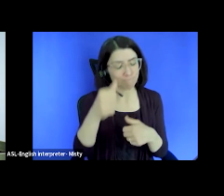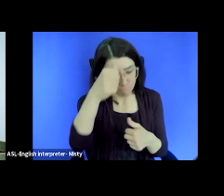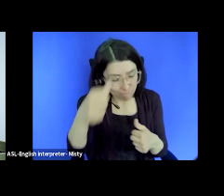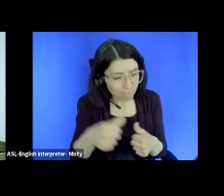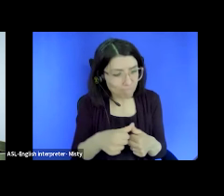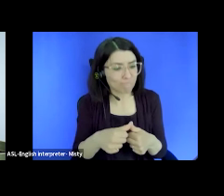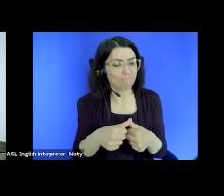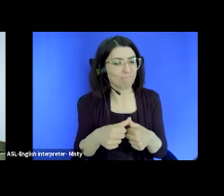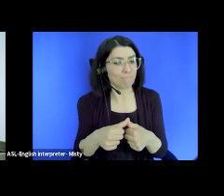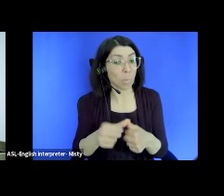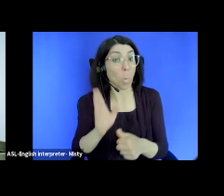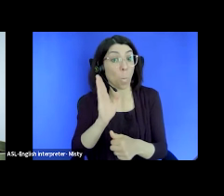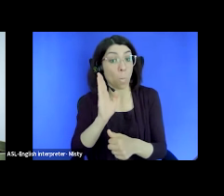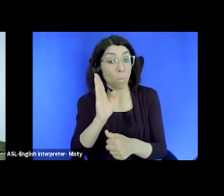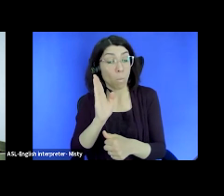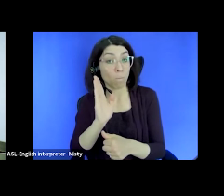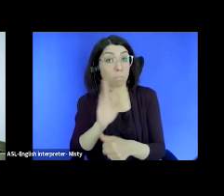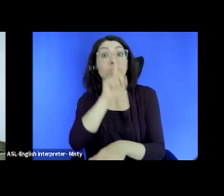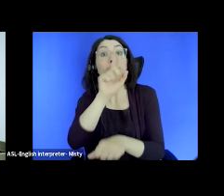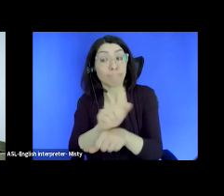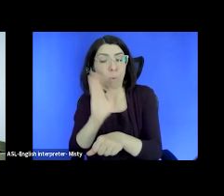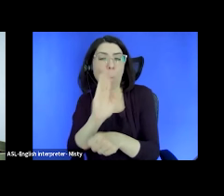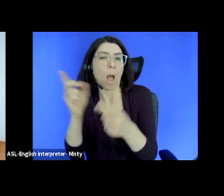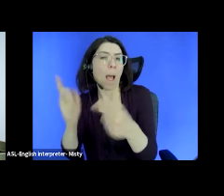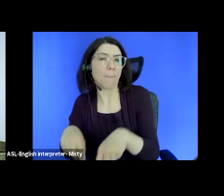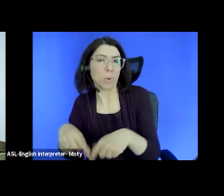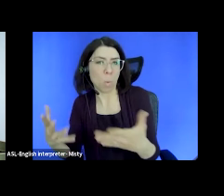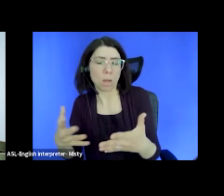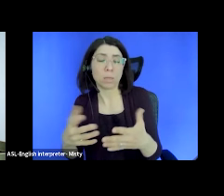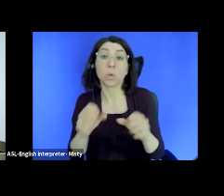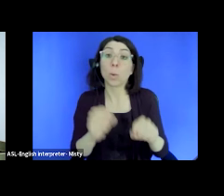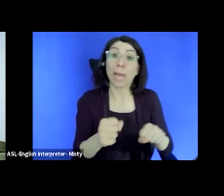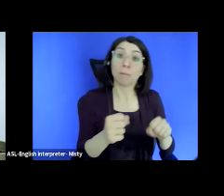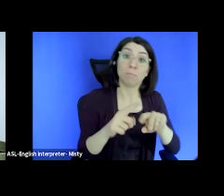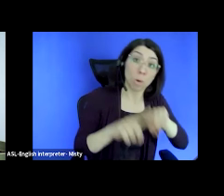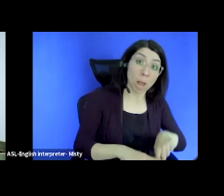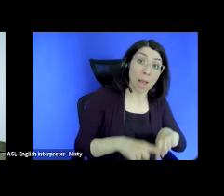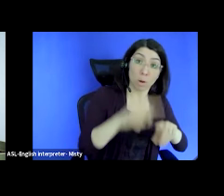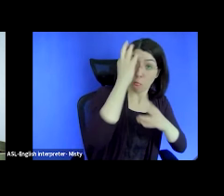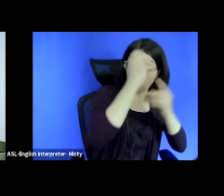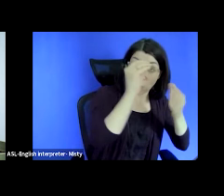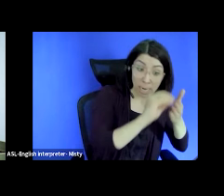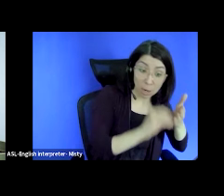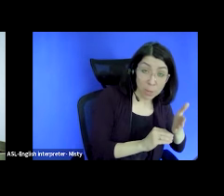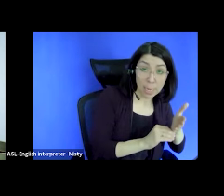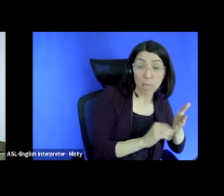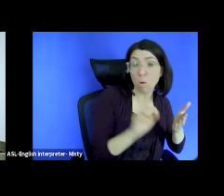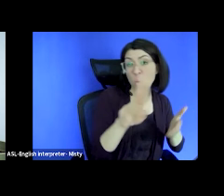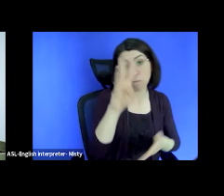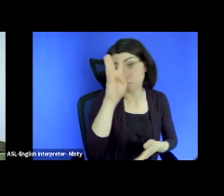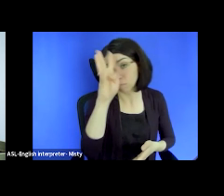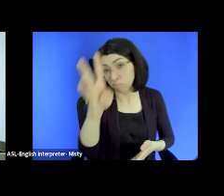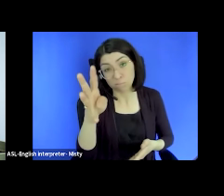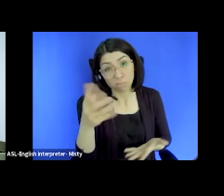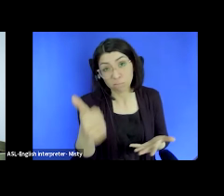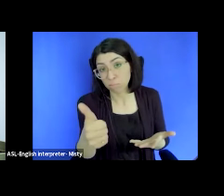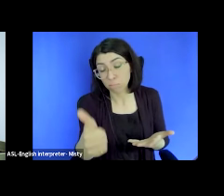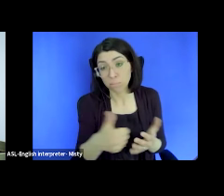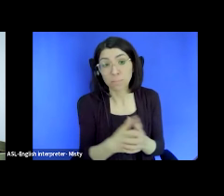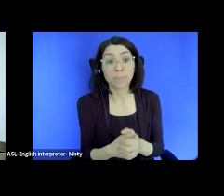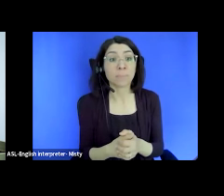from your thought diary, or you can, if you feel comfortable, you can create this one. And you can also do